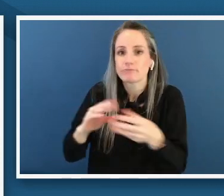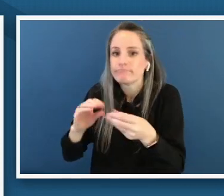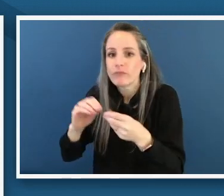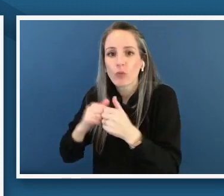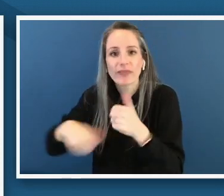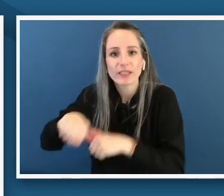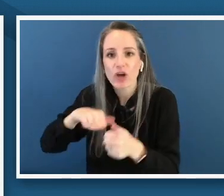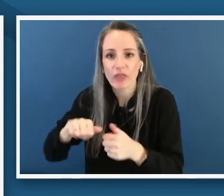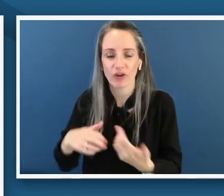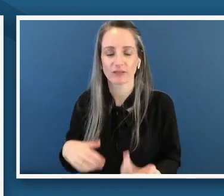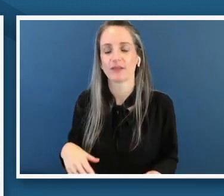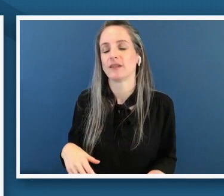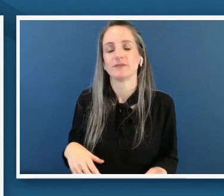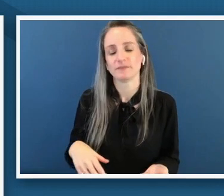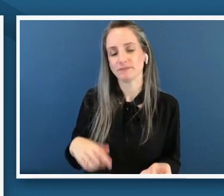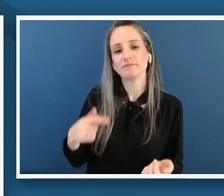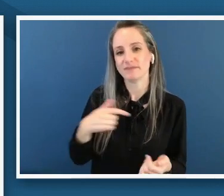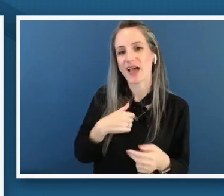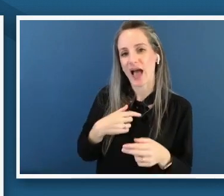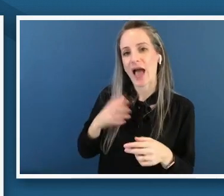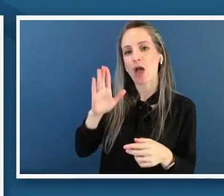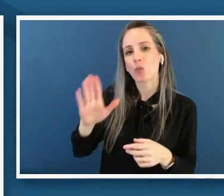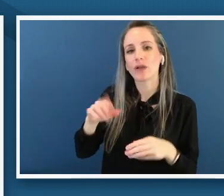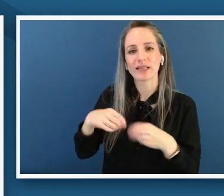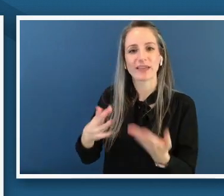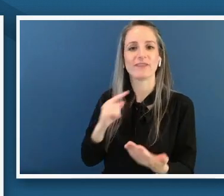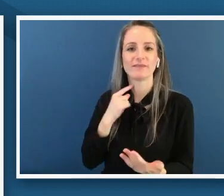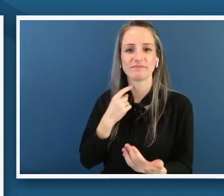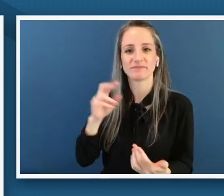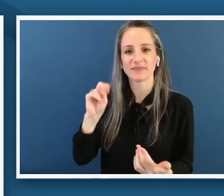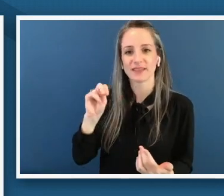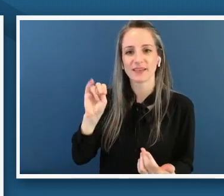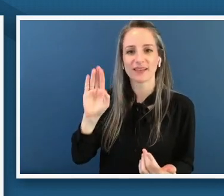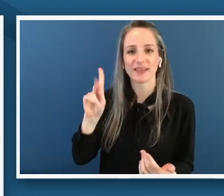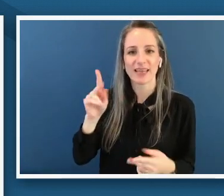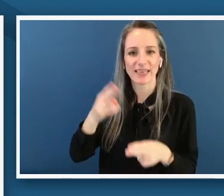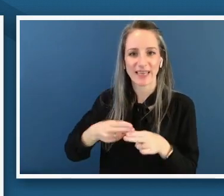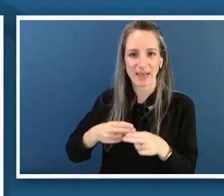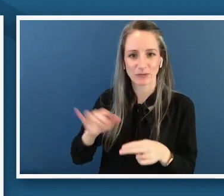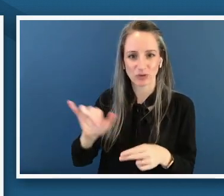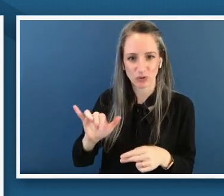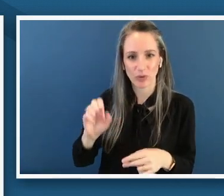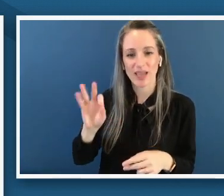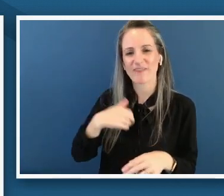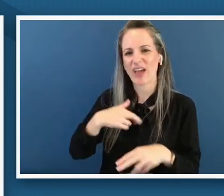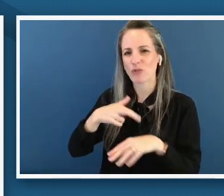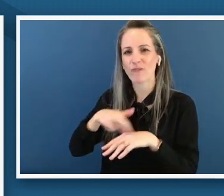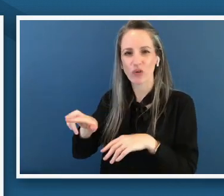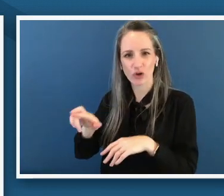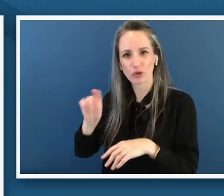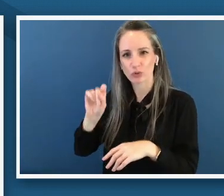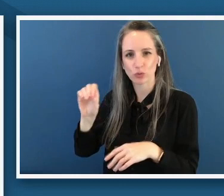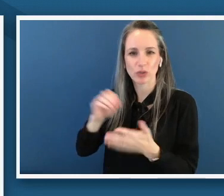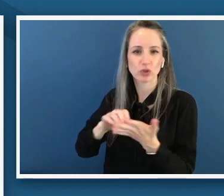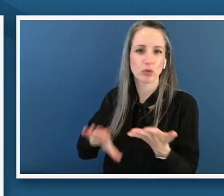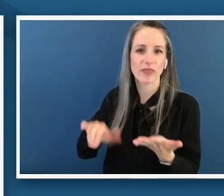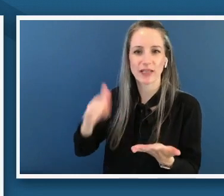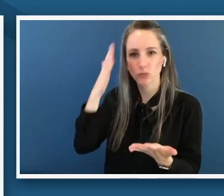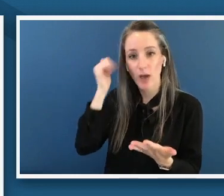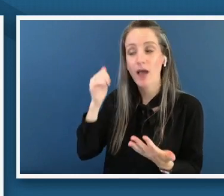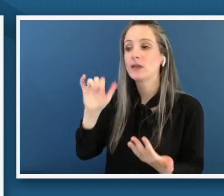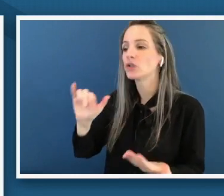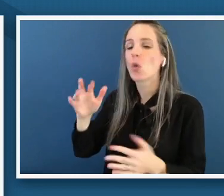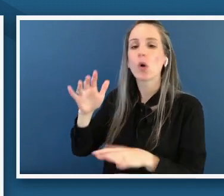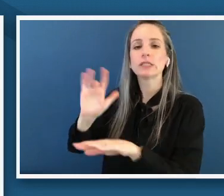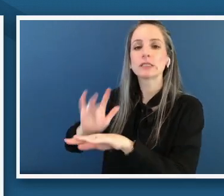Sparkle, all my students have nicknames too. So, if I refer to a student, it sounds ridiculous. That's why. But like, Sparkle is an incredible friend. She's